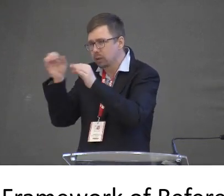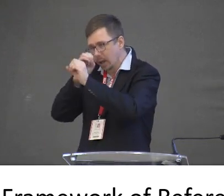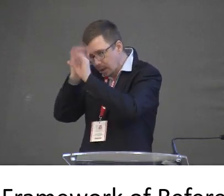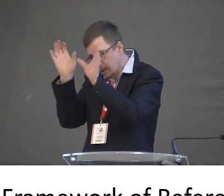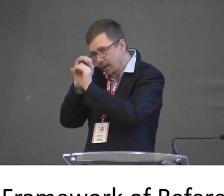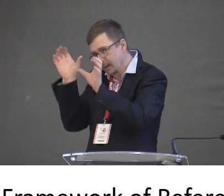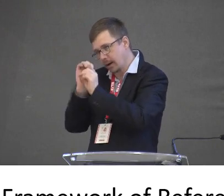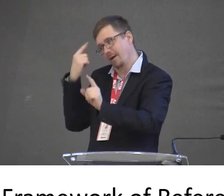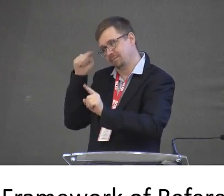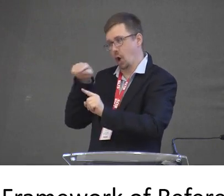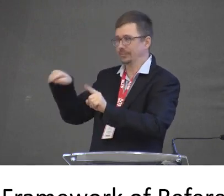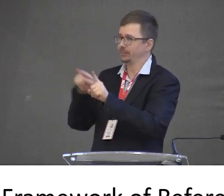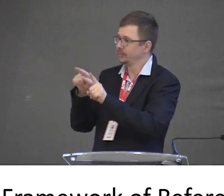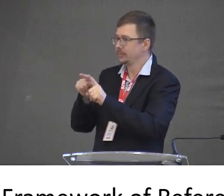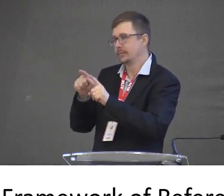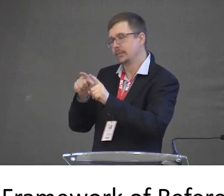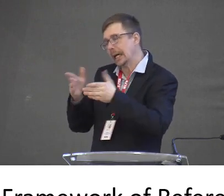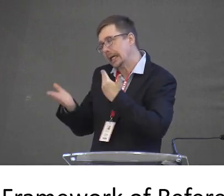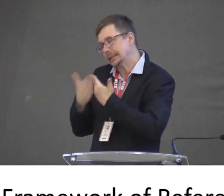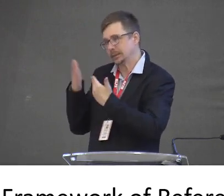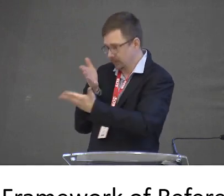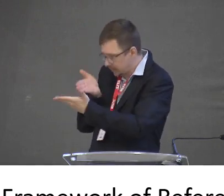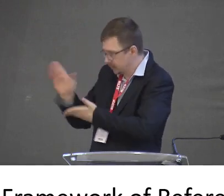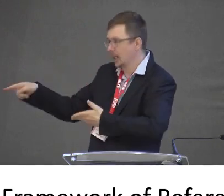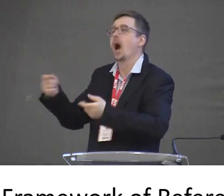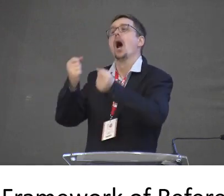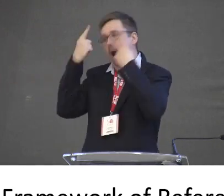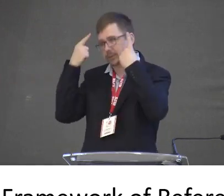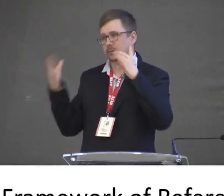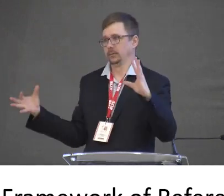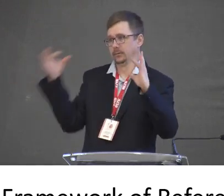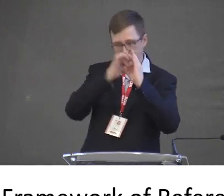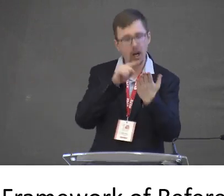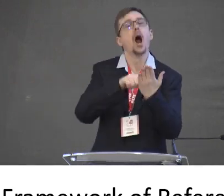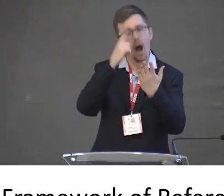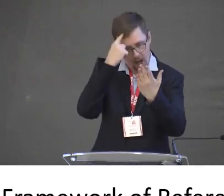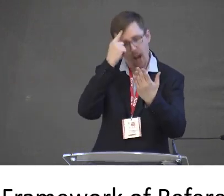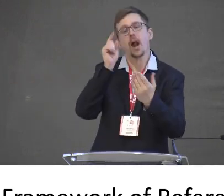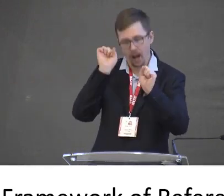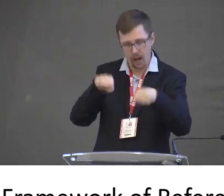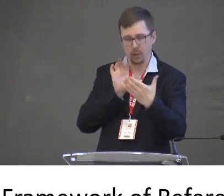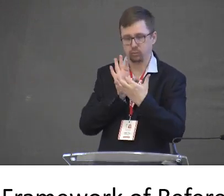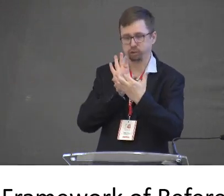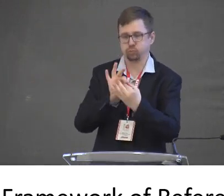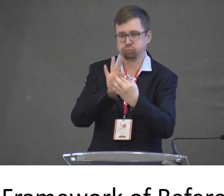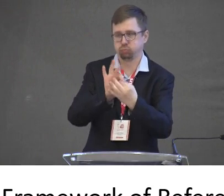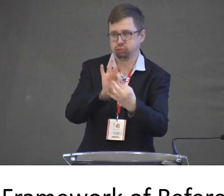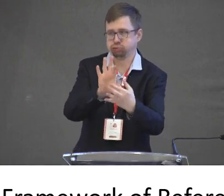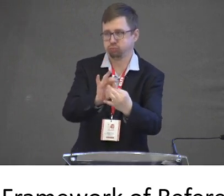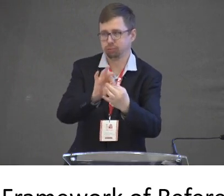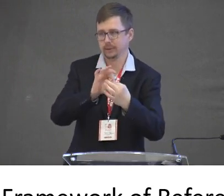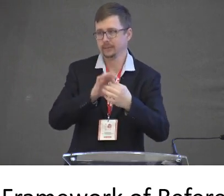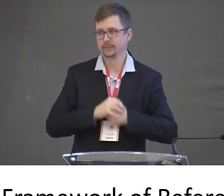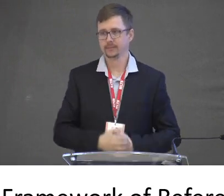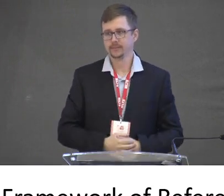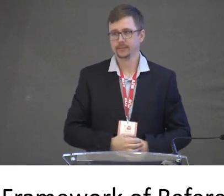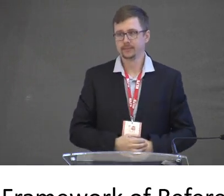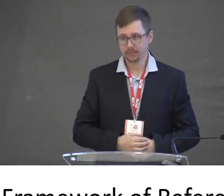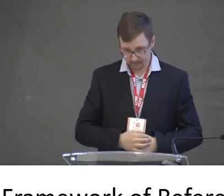terms. And the glossary explains the jargon in more easily accessible language.